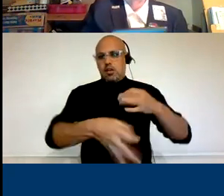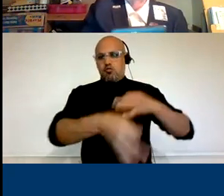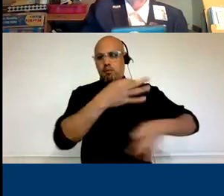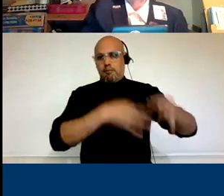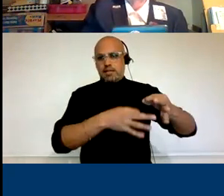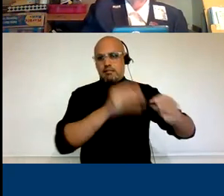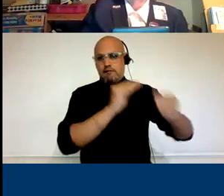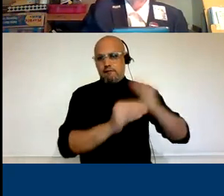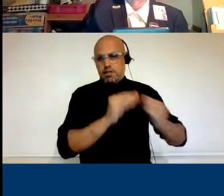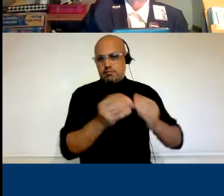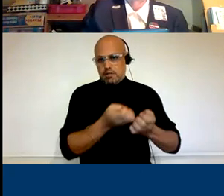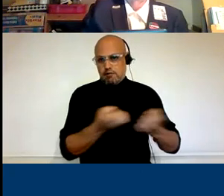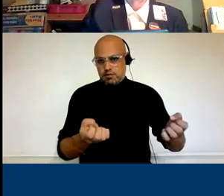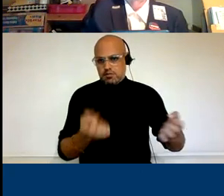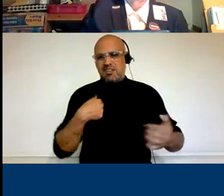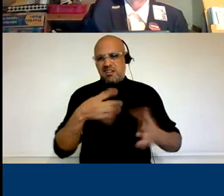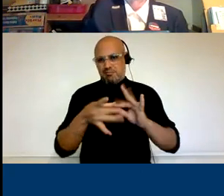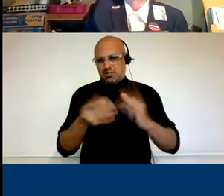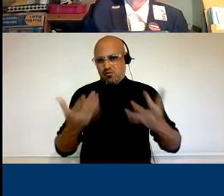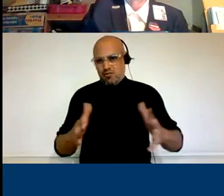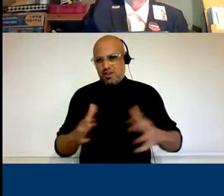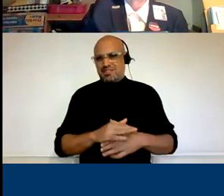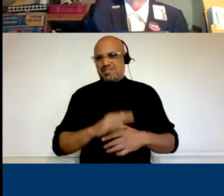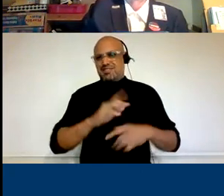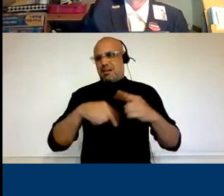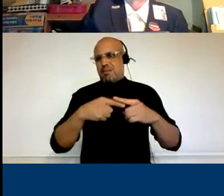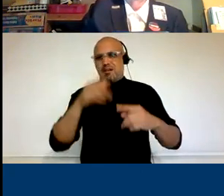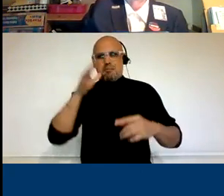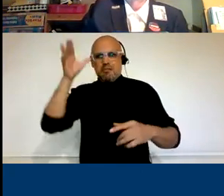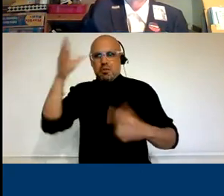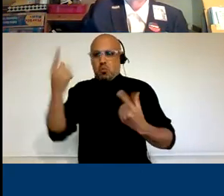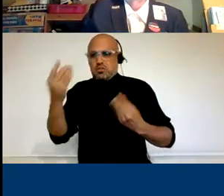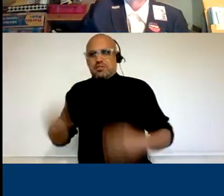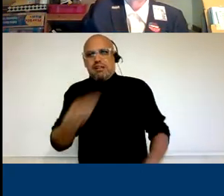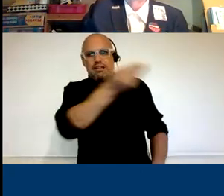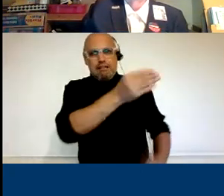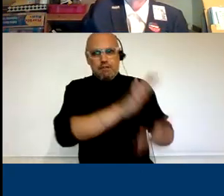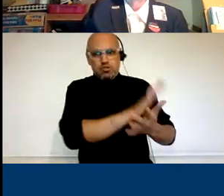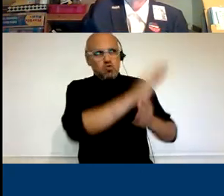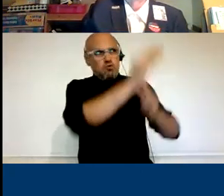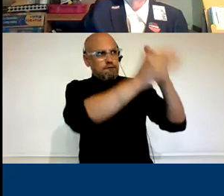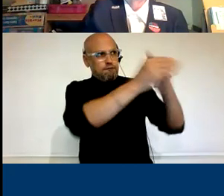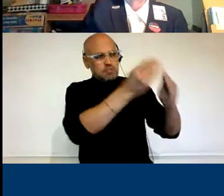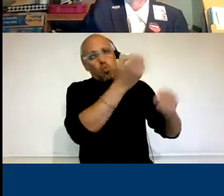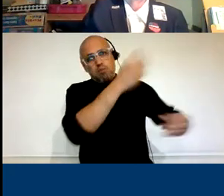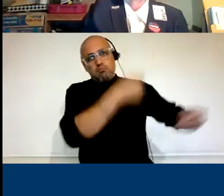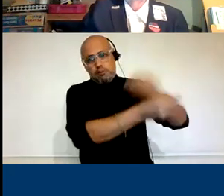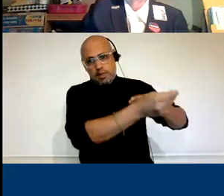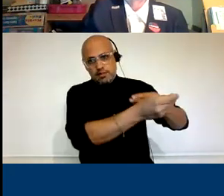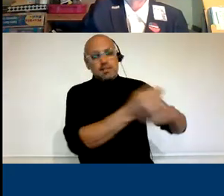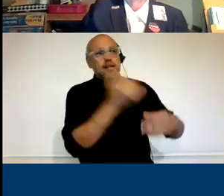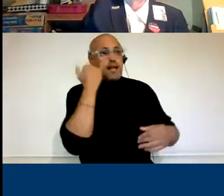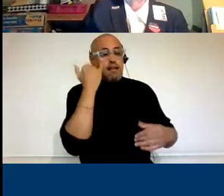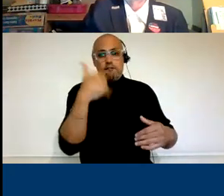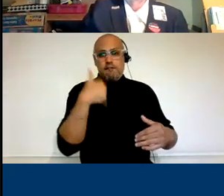repairing of the device, which, as I indicated, is just a matter of the parent returning the device to the school for repair and replacement, or if they have